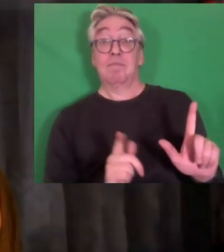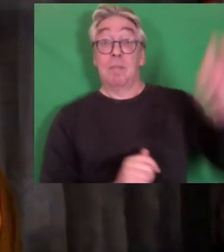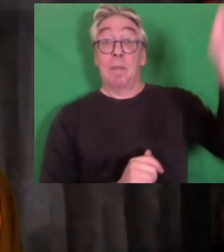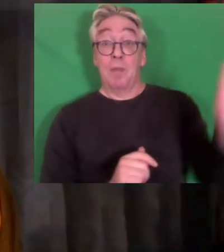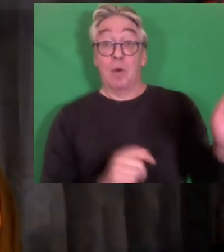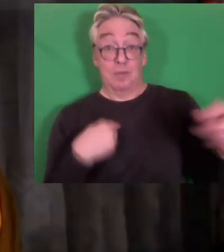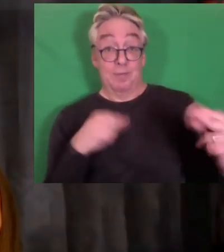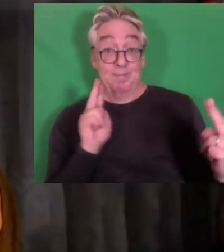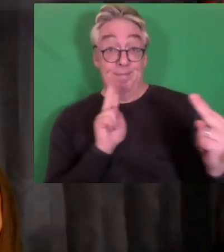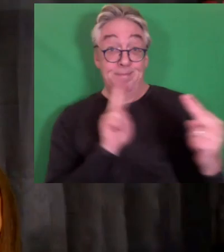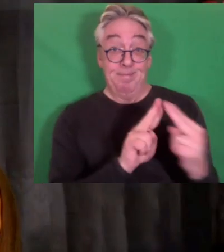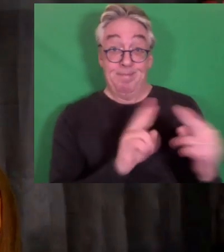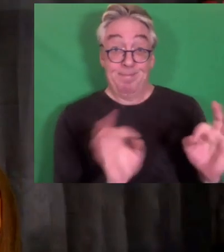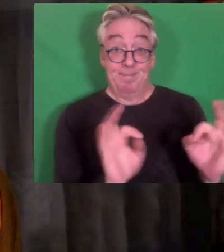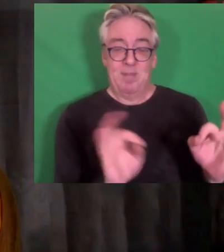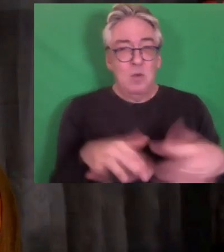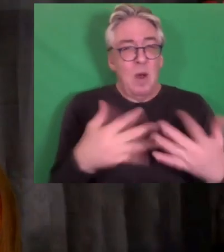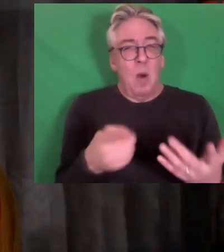It depends.